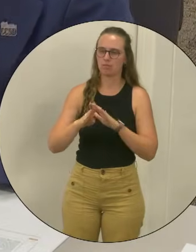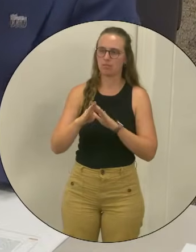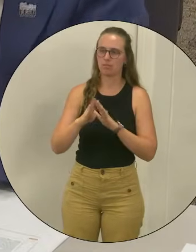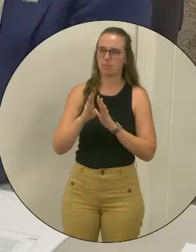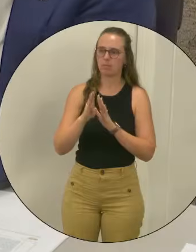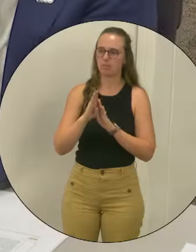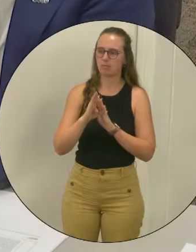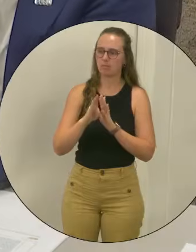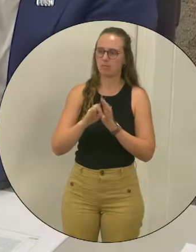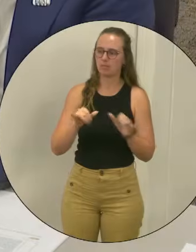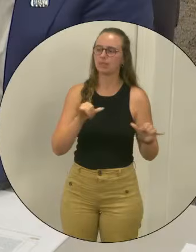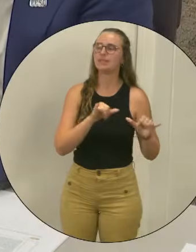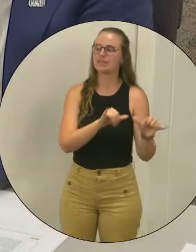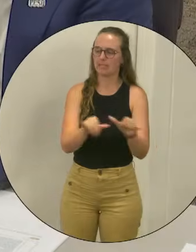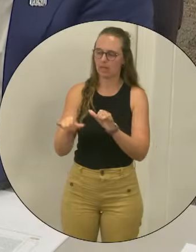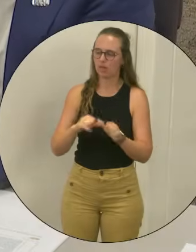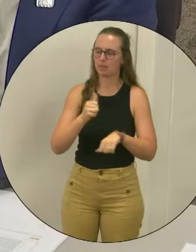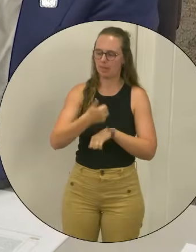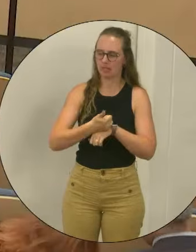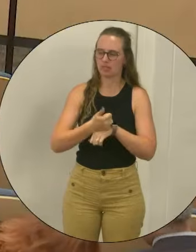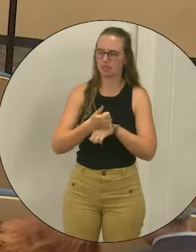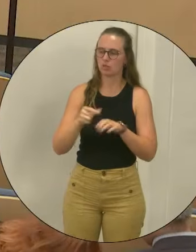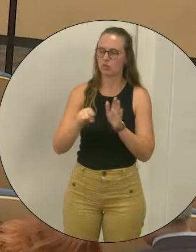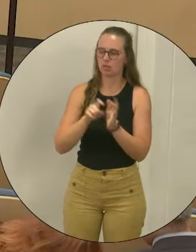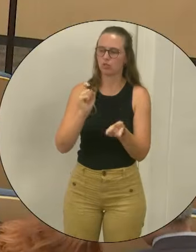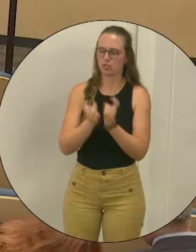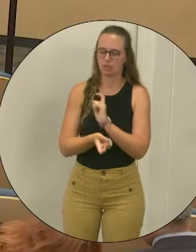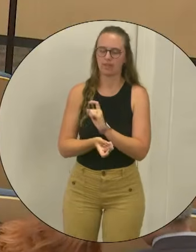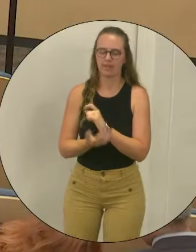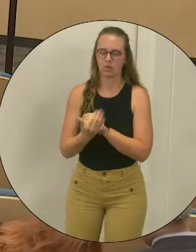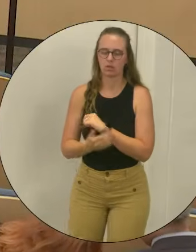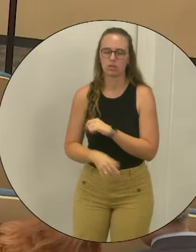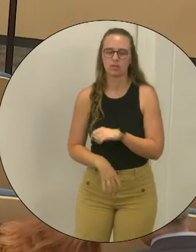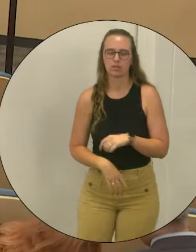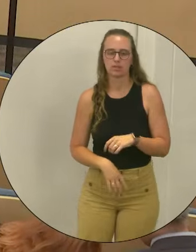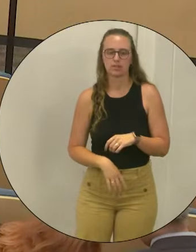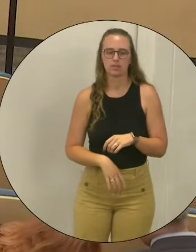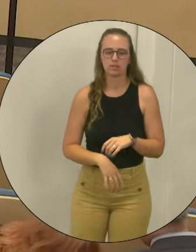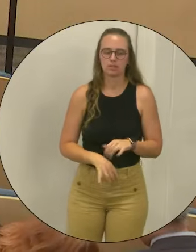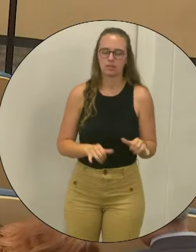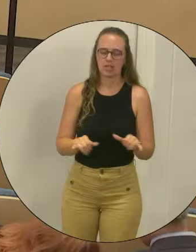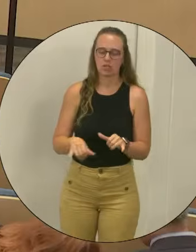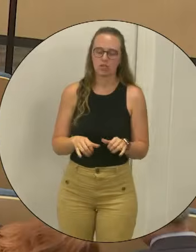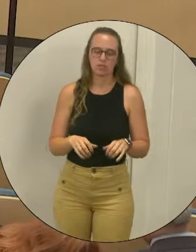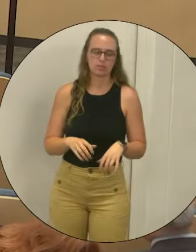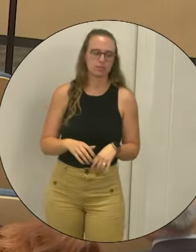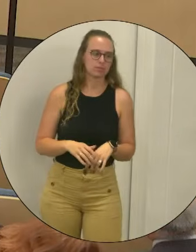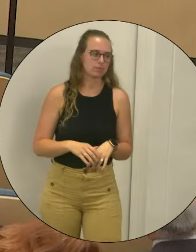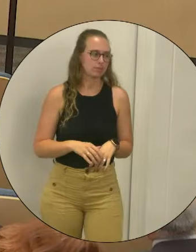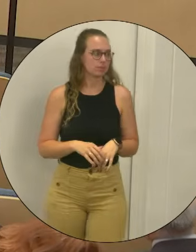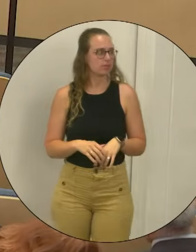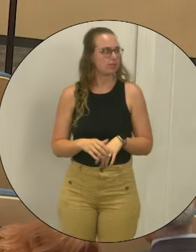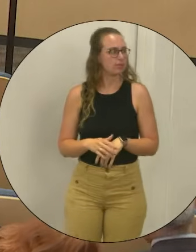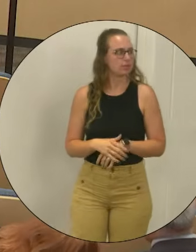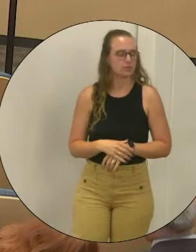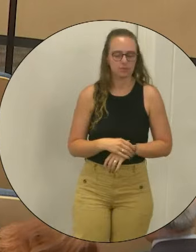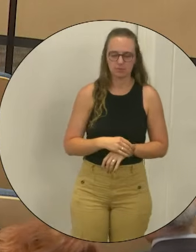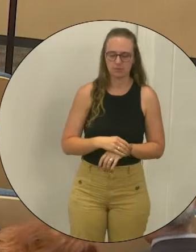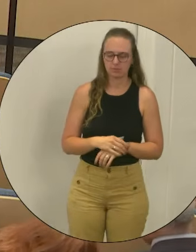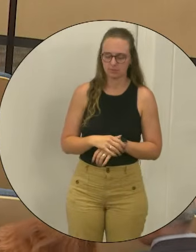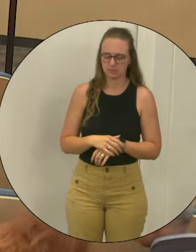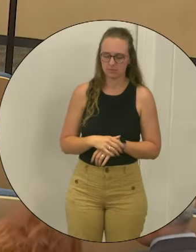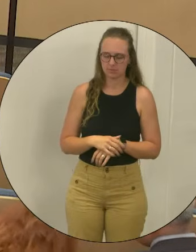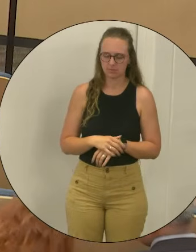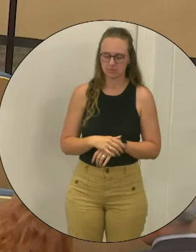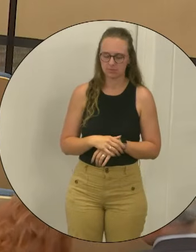changes. Thank you. And then, sorry, I wanted to make sure I got that. I guess this might be a